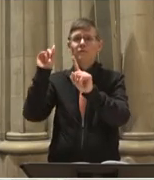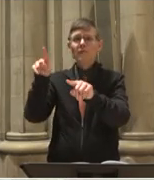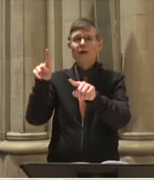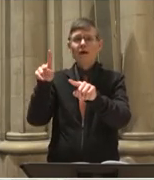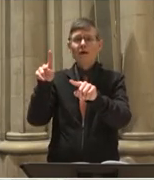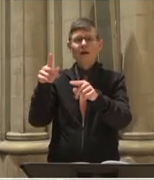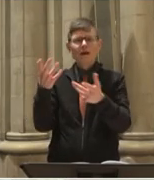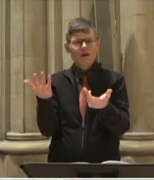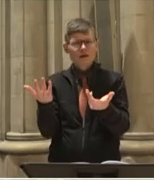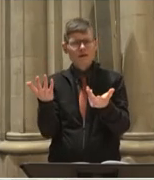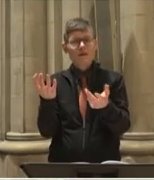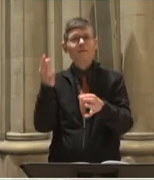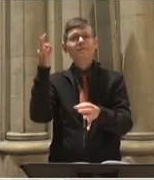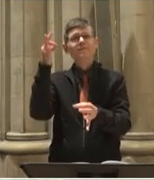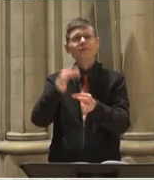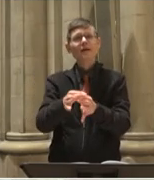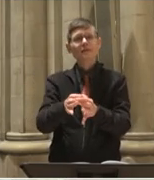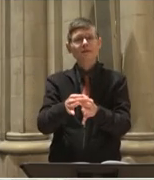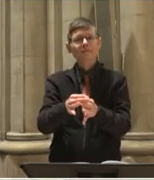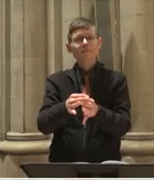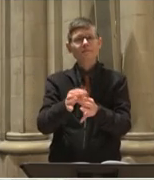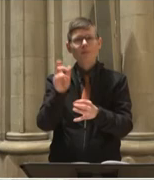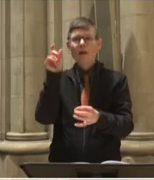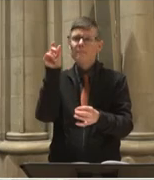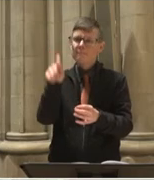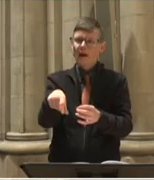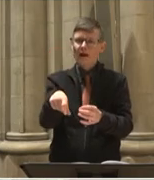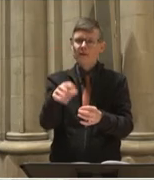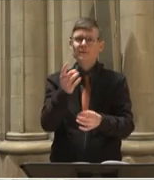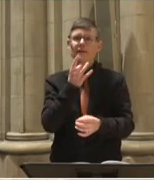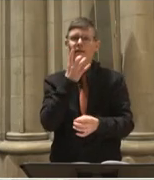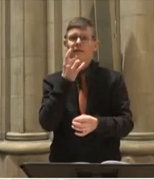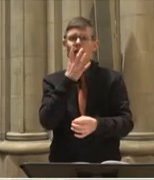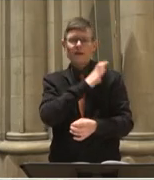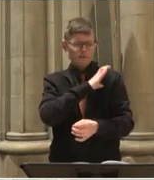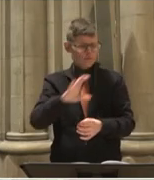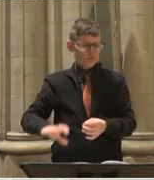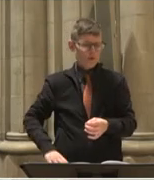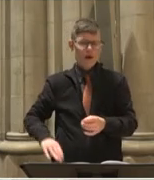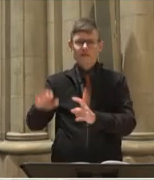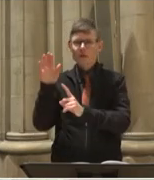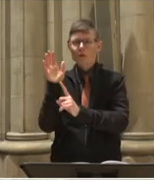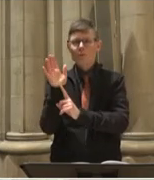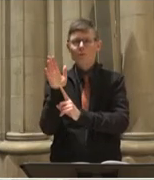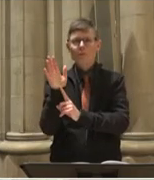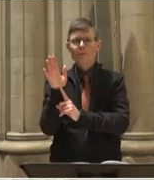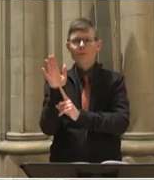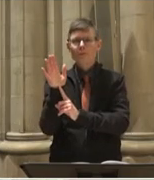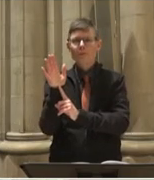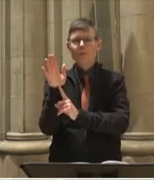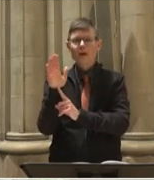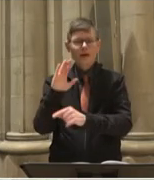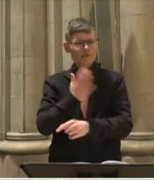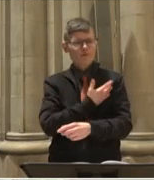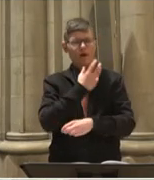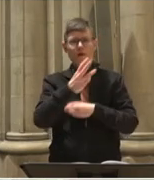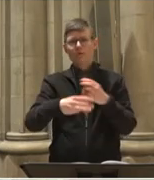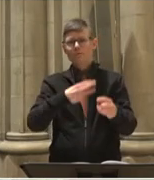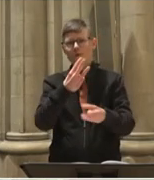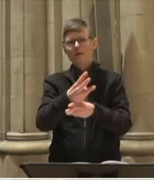with faith, by being the light of Christ in this, our